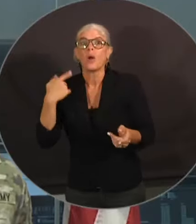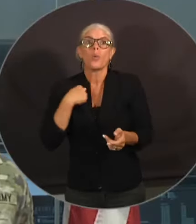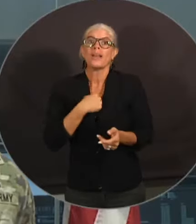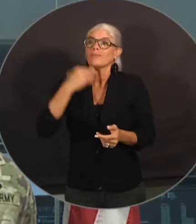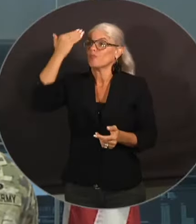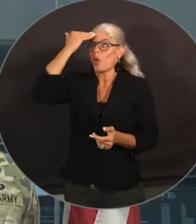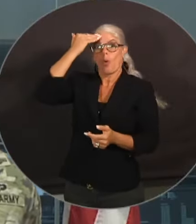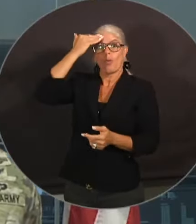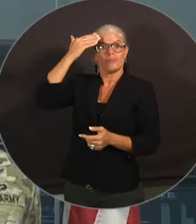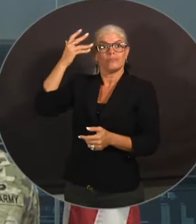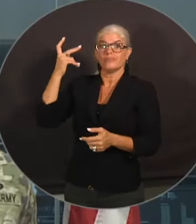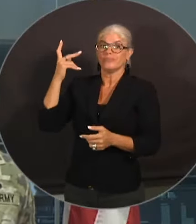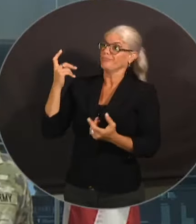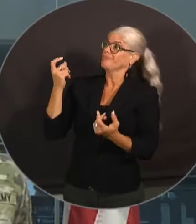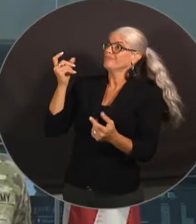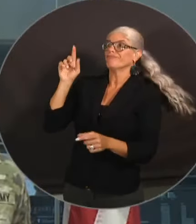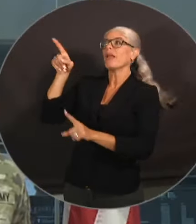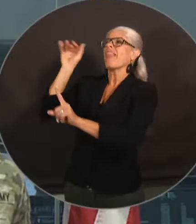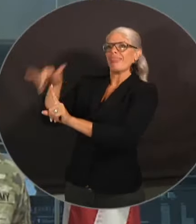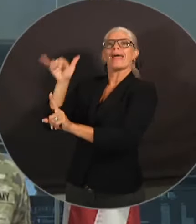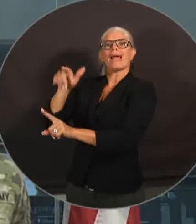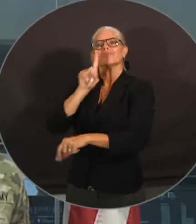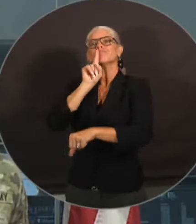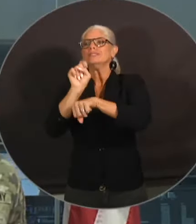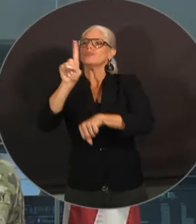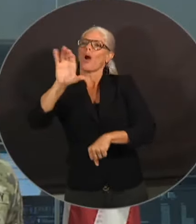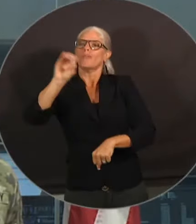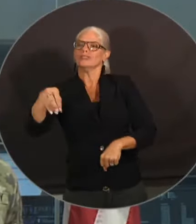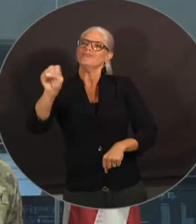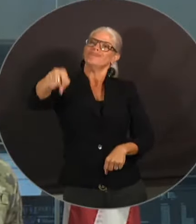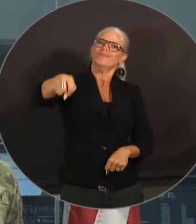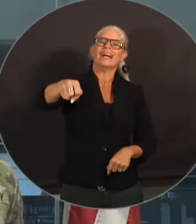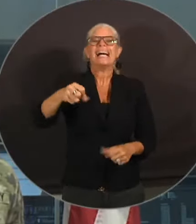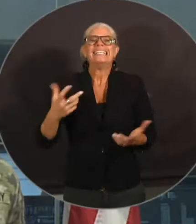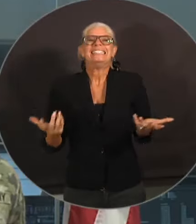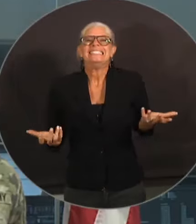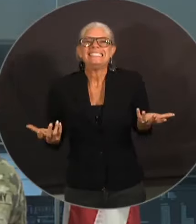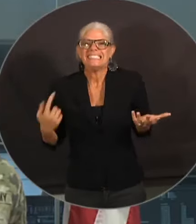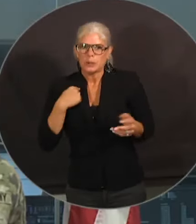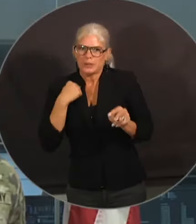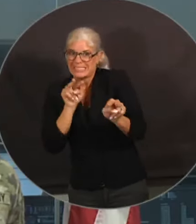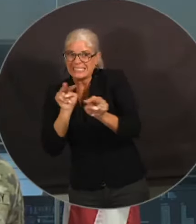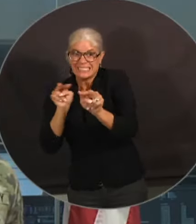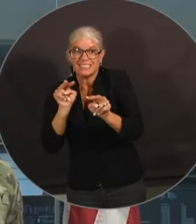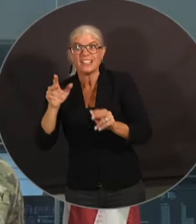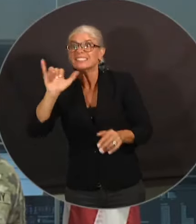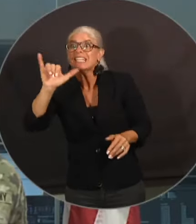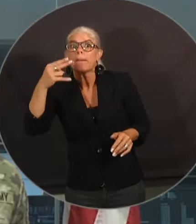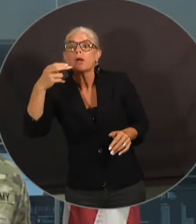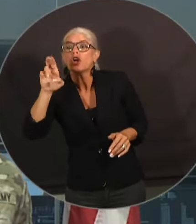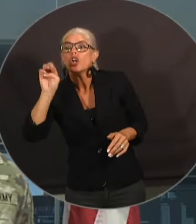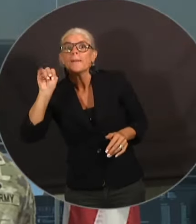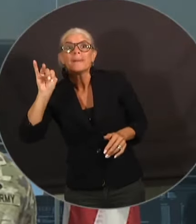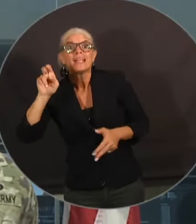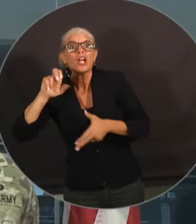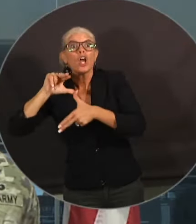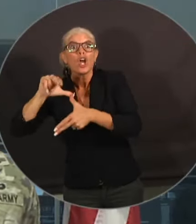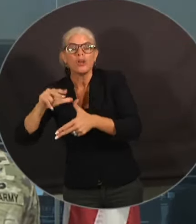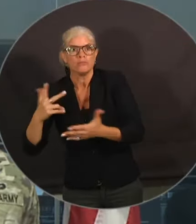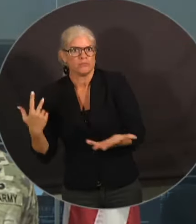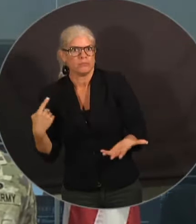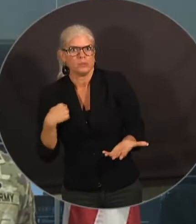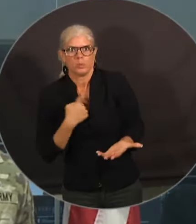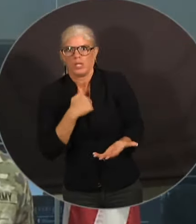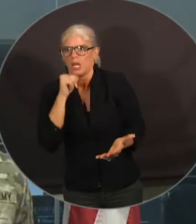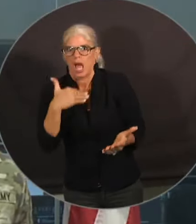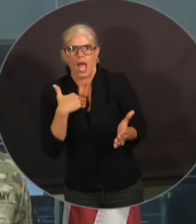to do. I remember, I wasn't governor, but when they had Helene, that was not something that there was good preparation for on the local